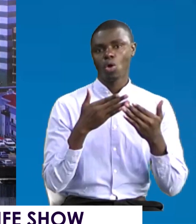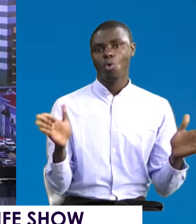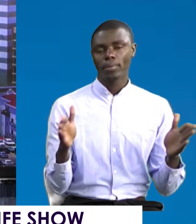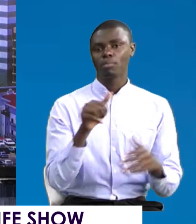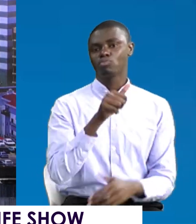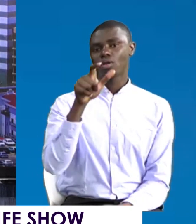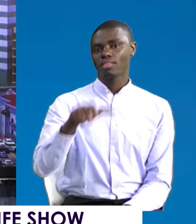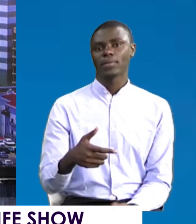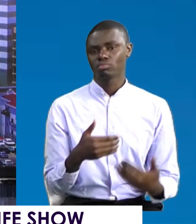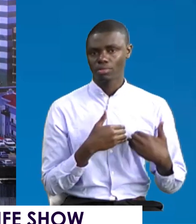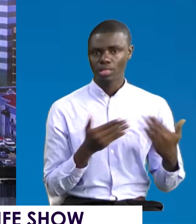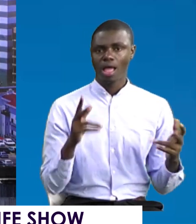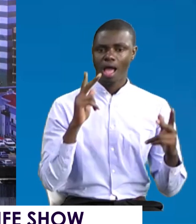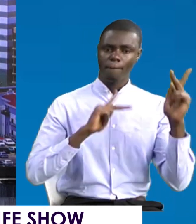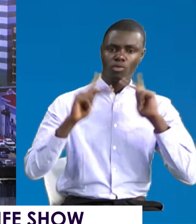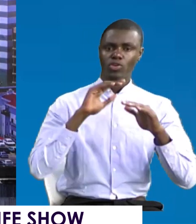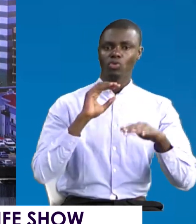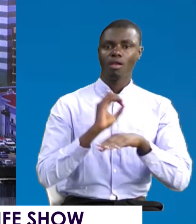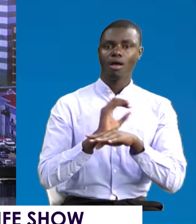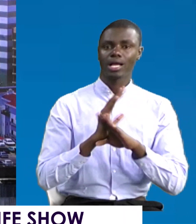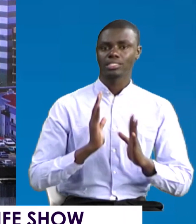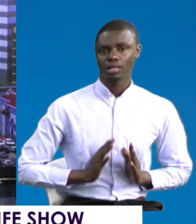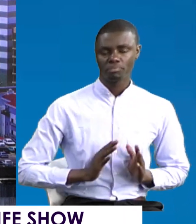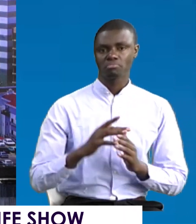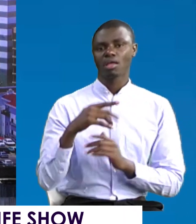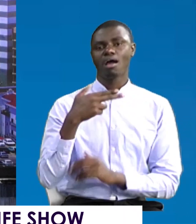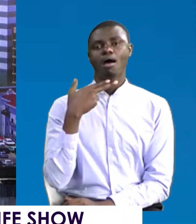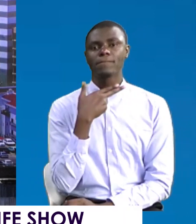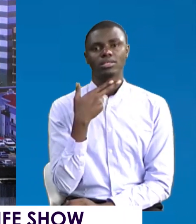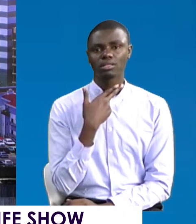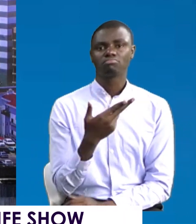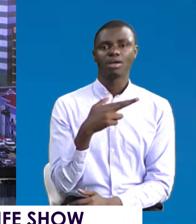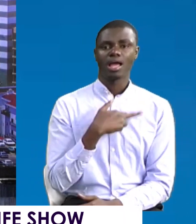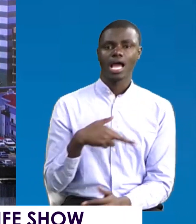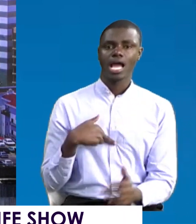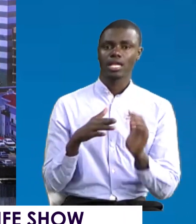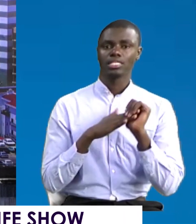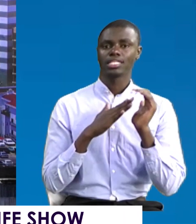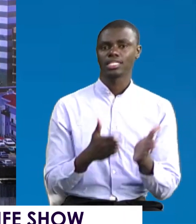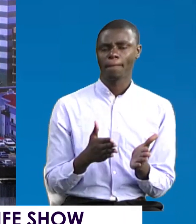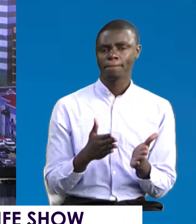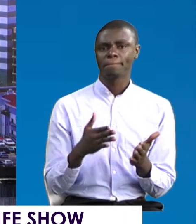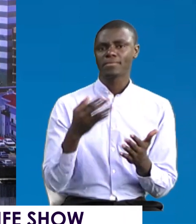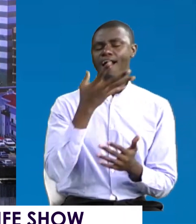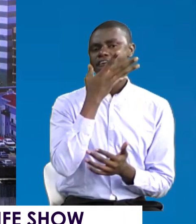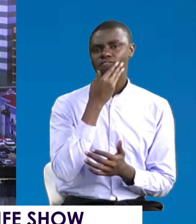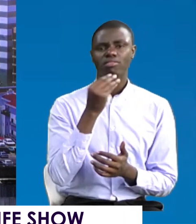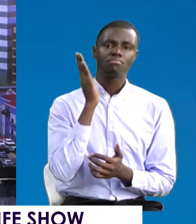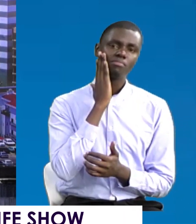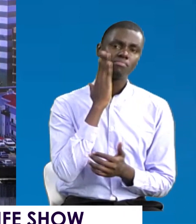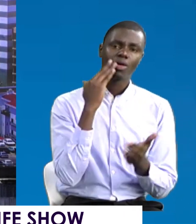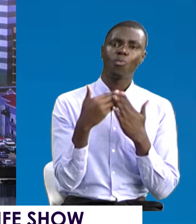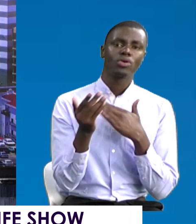up to somebody, a professional counselor, a pastor, a religious leader, a father or a